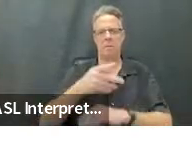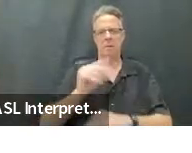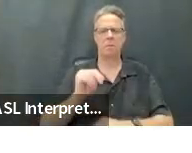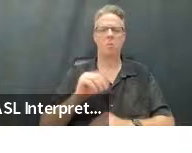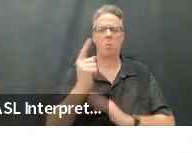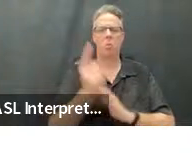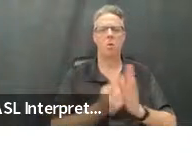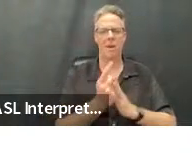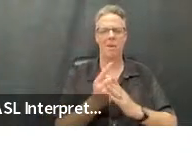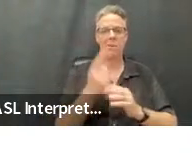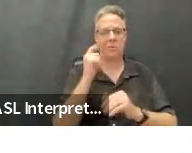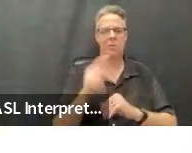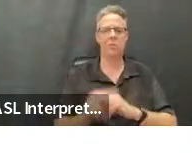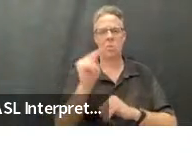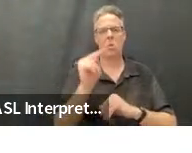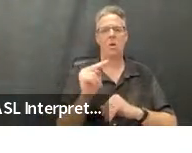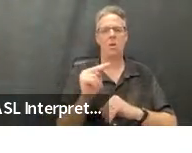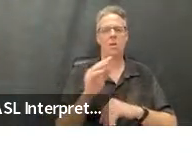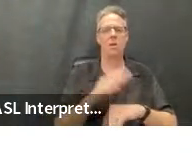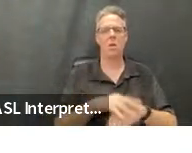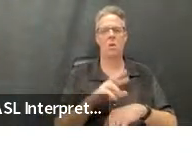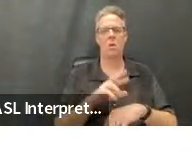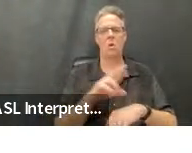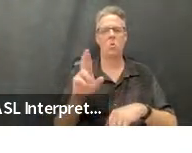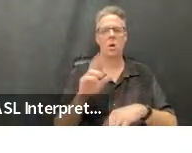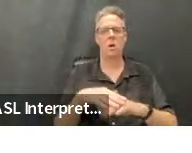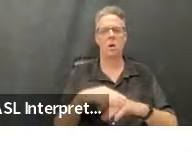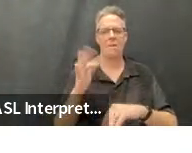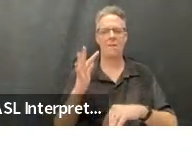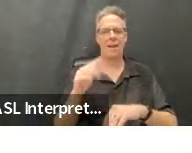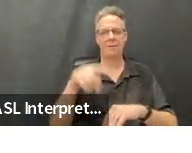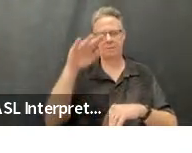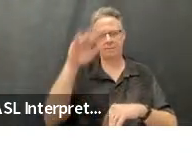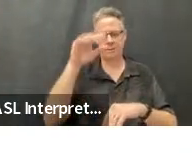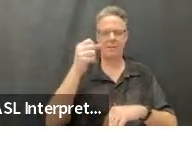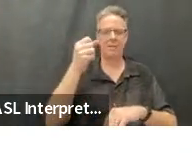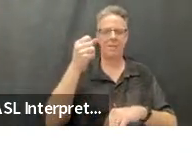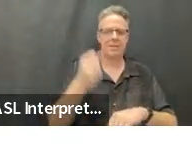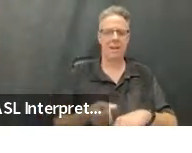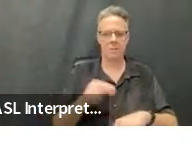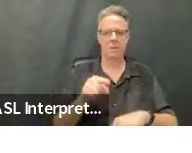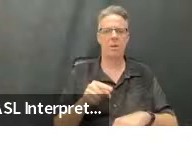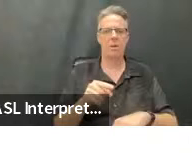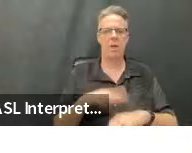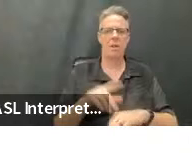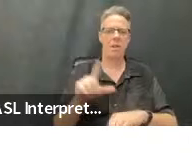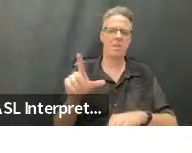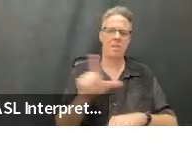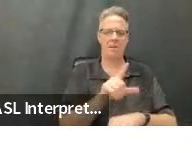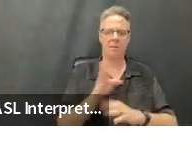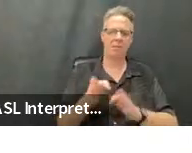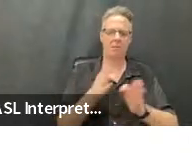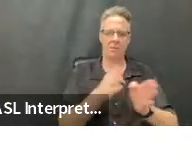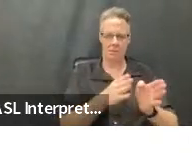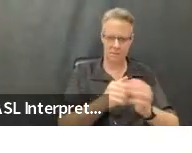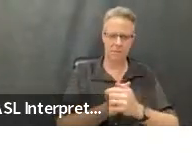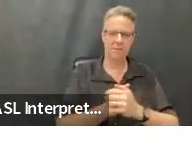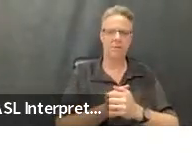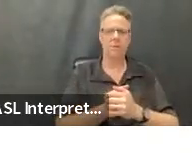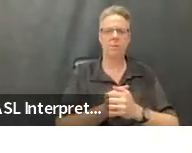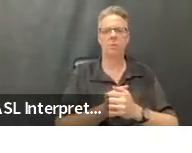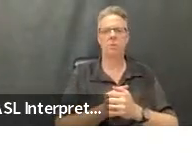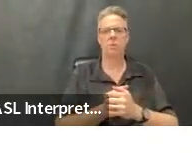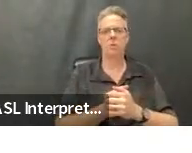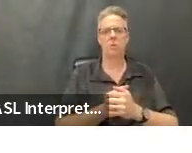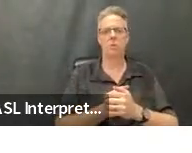again. Northbound are the arrows on the right-hand side of I-5. Southbound are the left-hand side again.